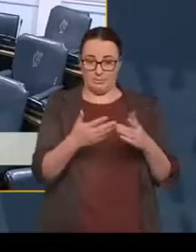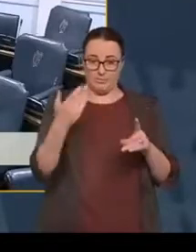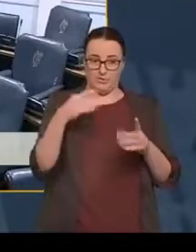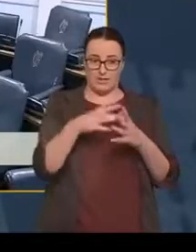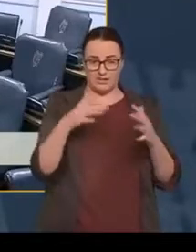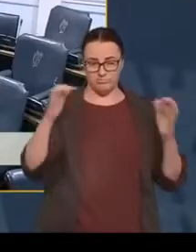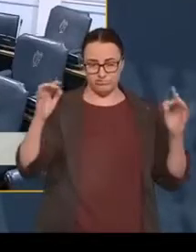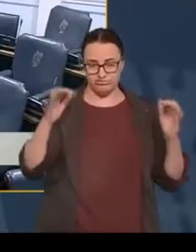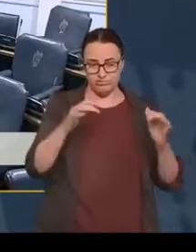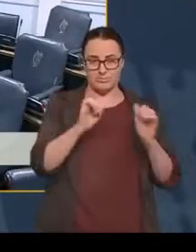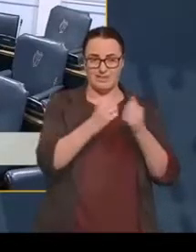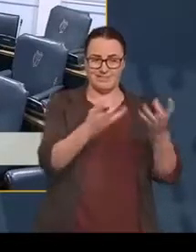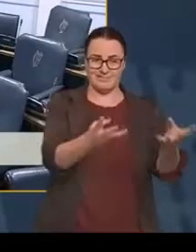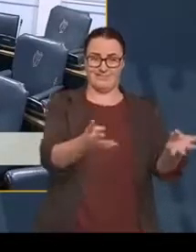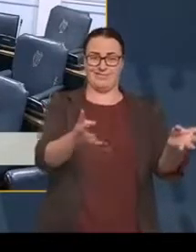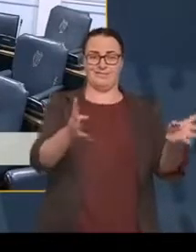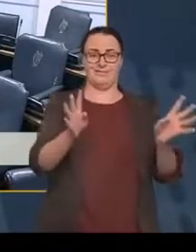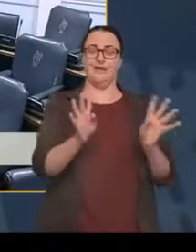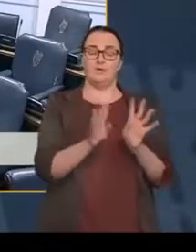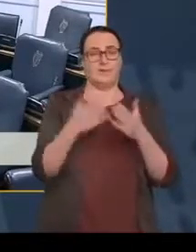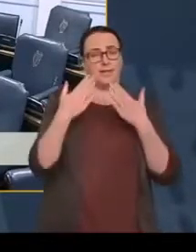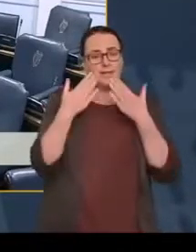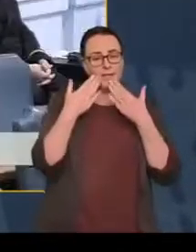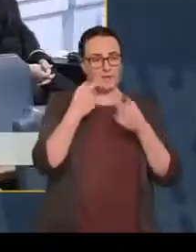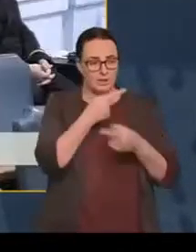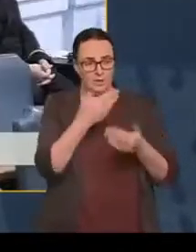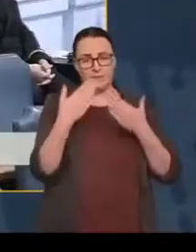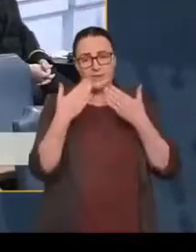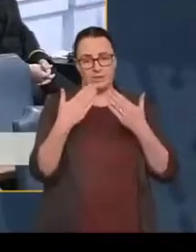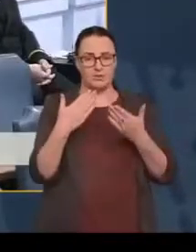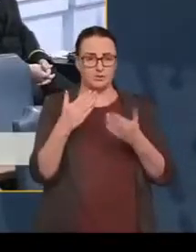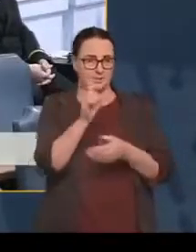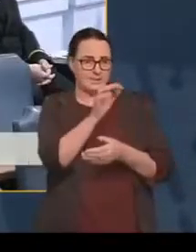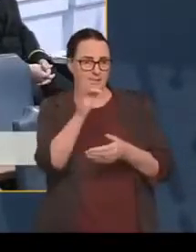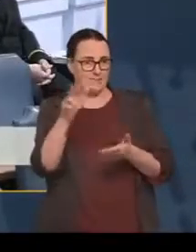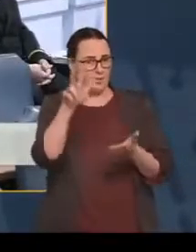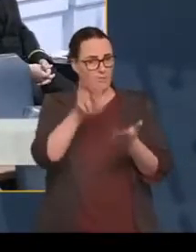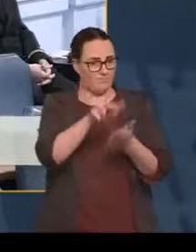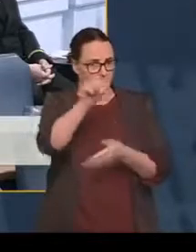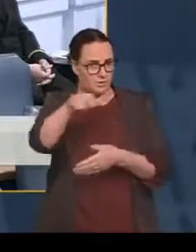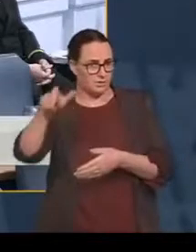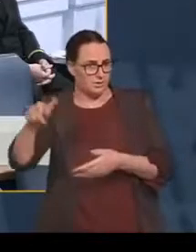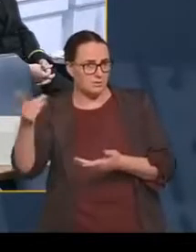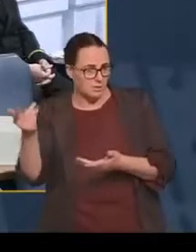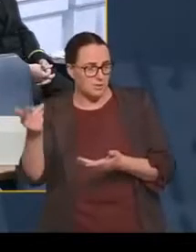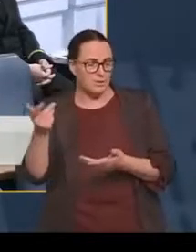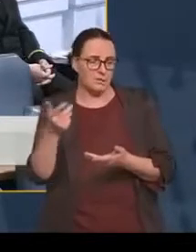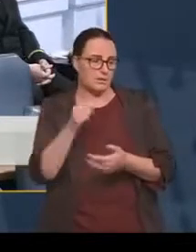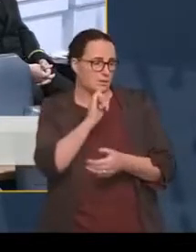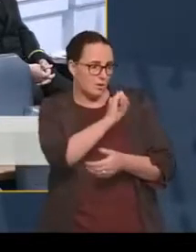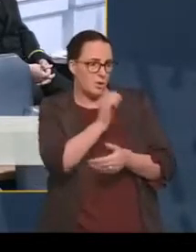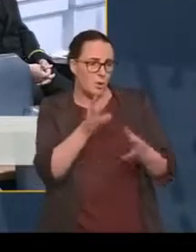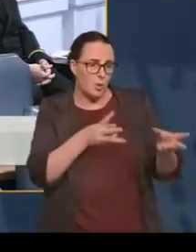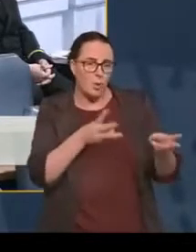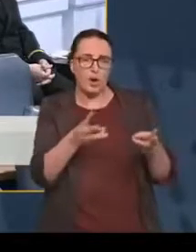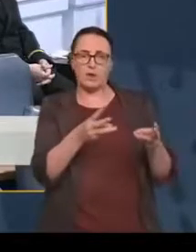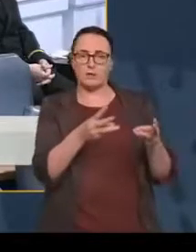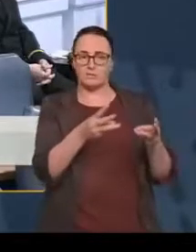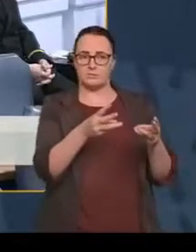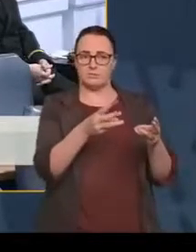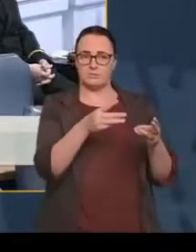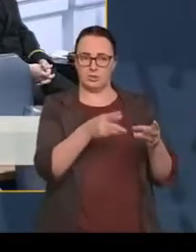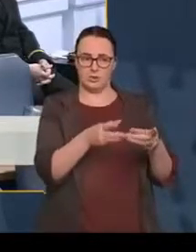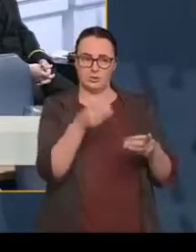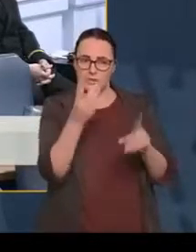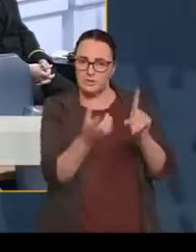people. And I want to thank you and your officials for that, because I think it's really a really good piece of work. It's very important for you and your portfolio